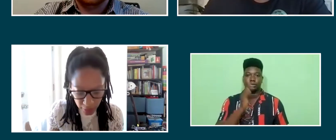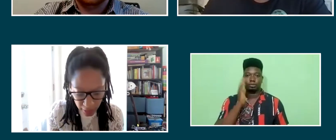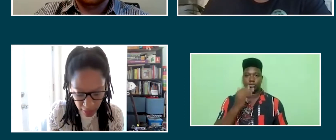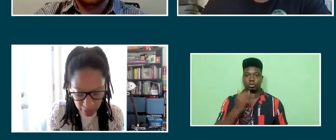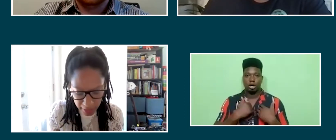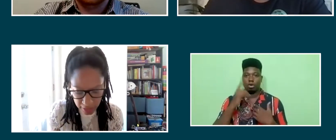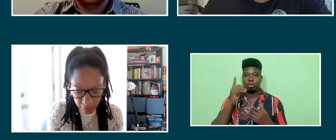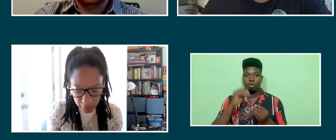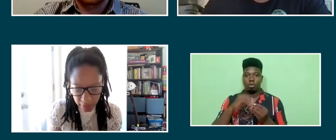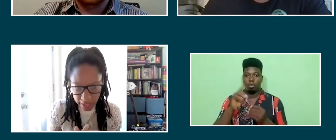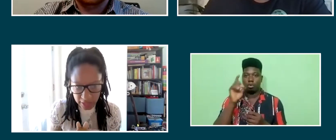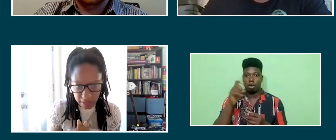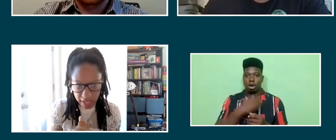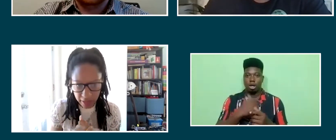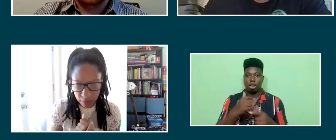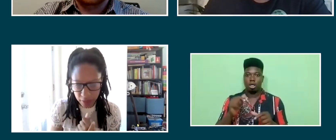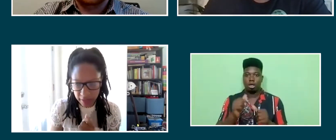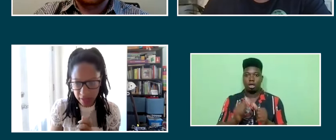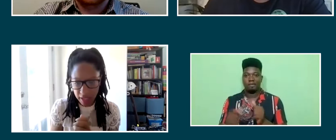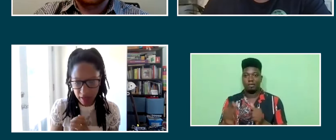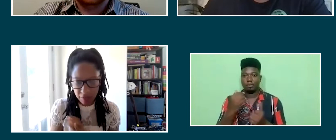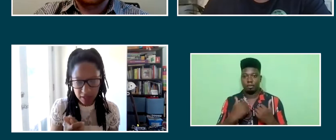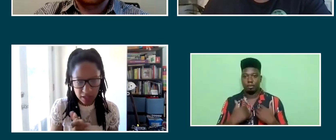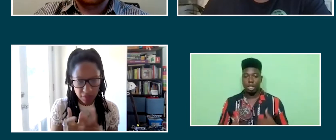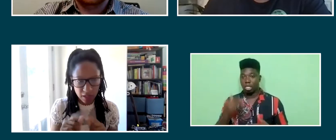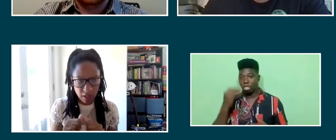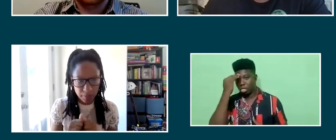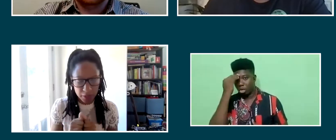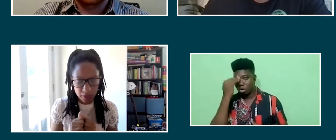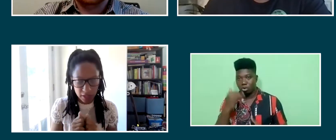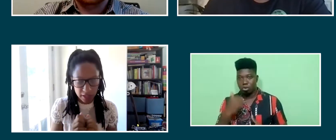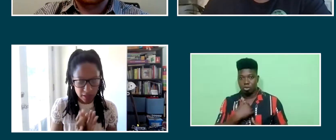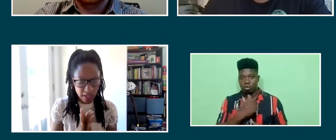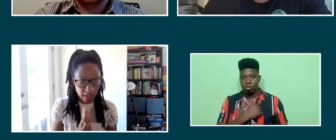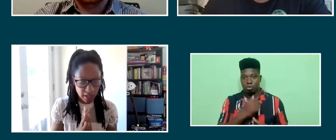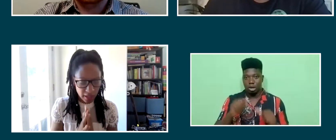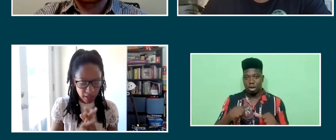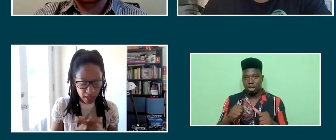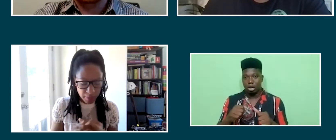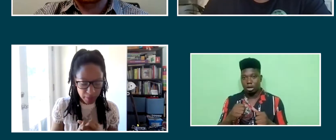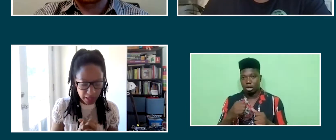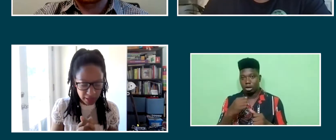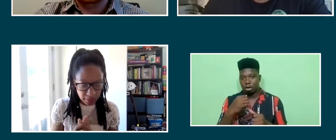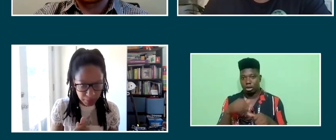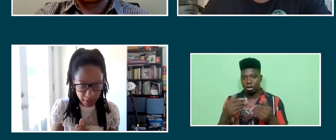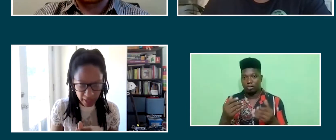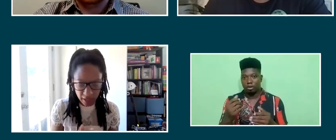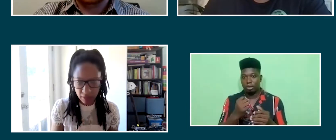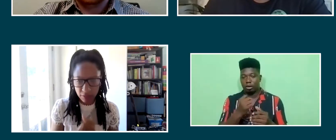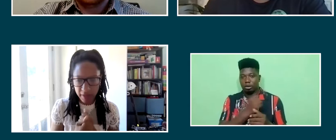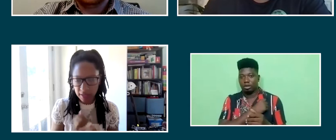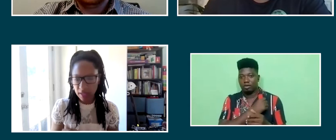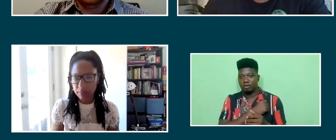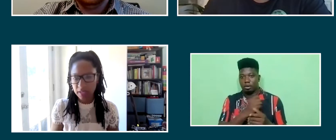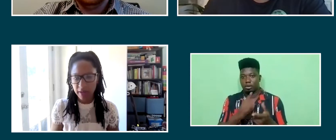everybody know, in our space that we're creating together, we're going to give Stephen an opportunity to take a couple of minutes break